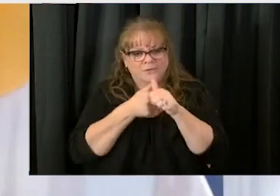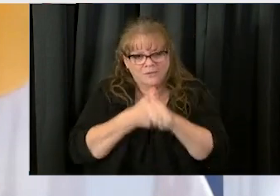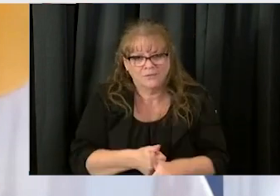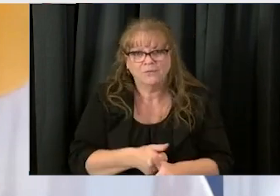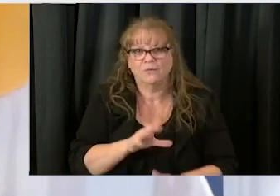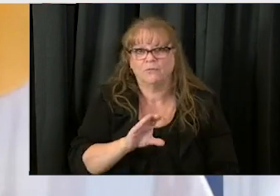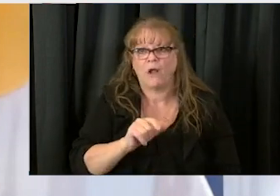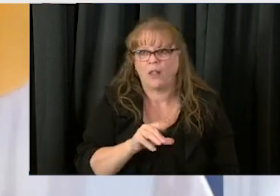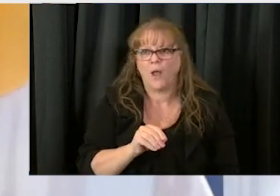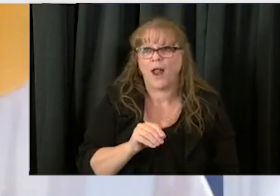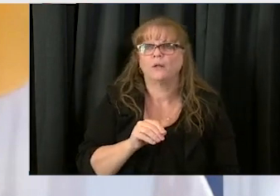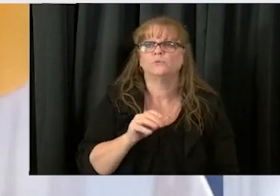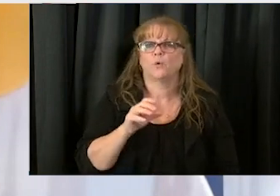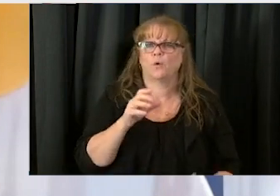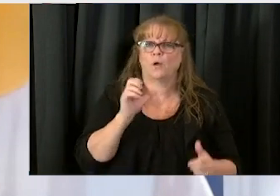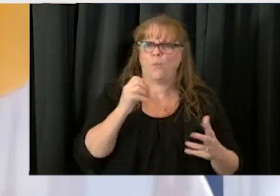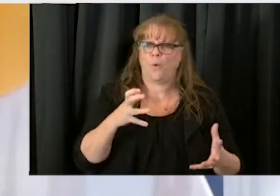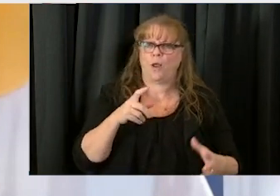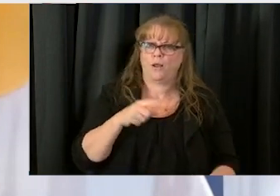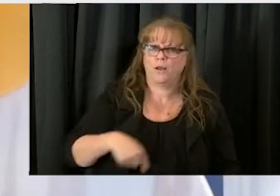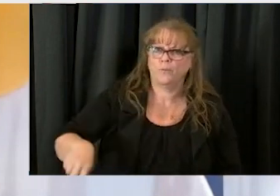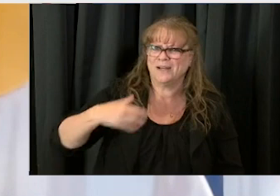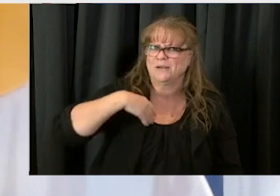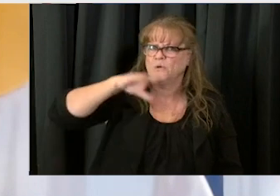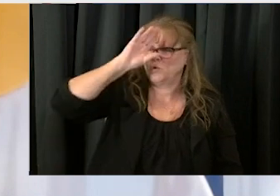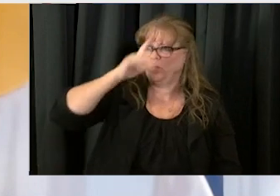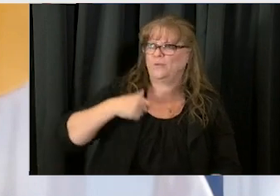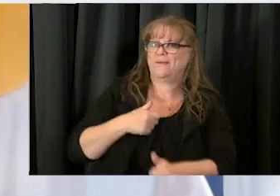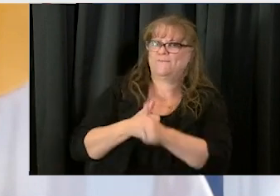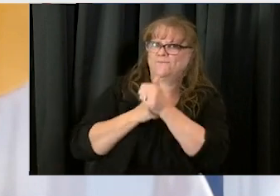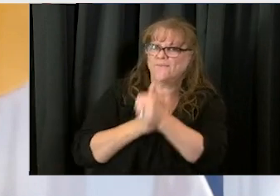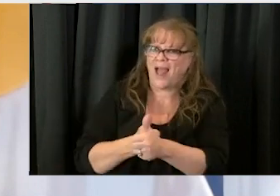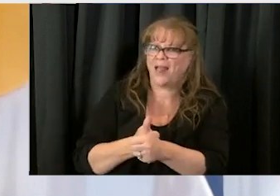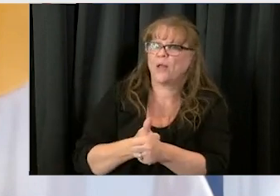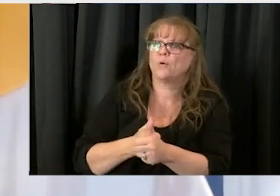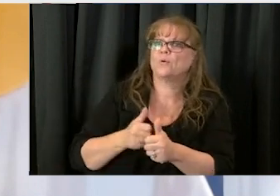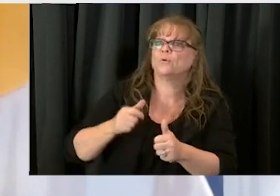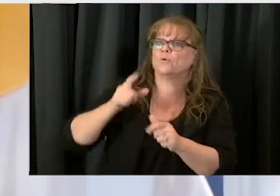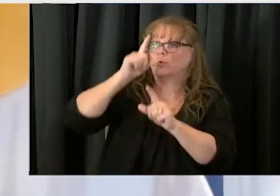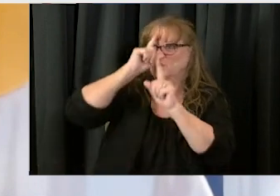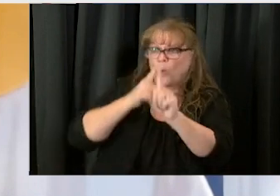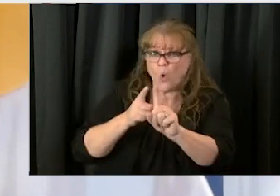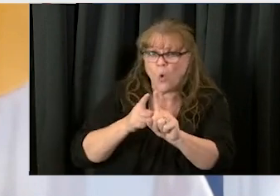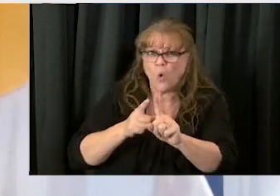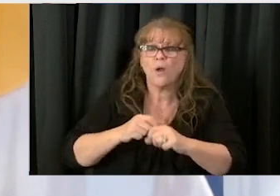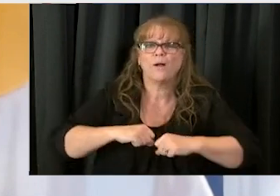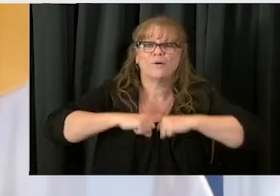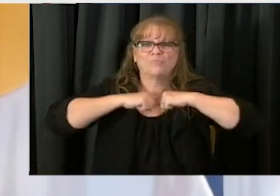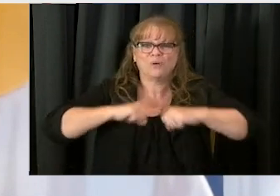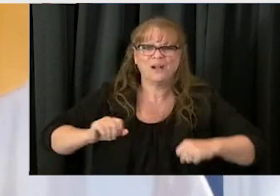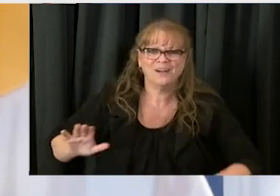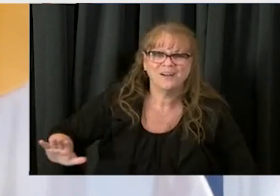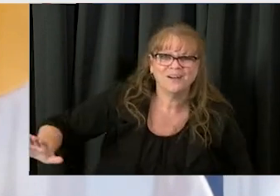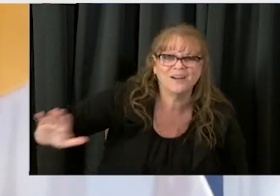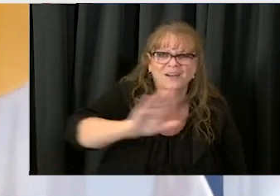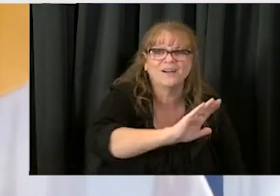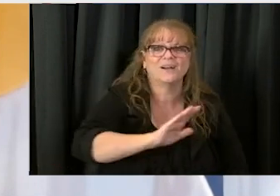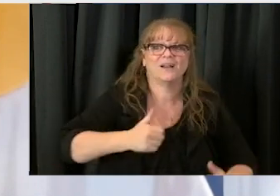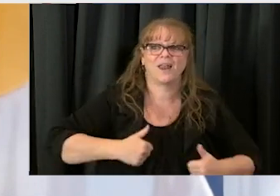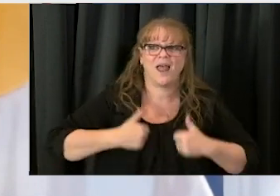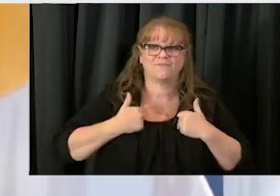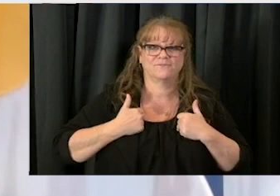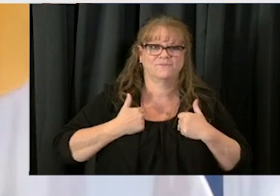saving lives and ending the pandemic. And of course, that means prioritizing those who are at greatest health risk